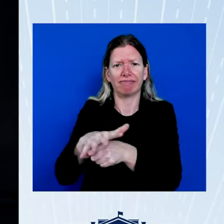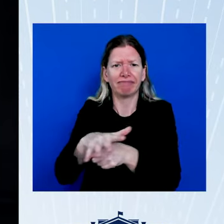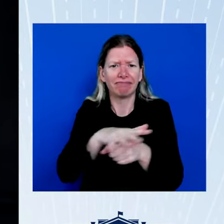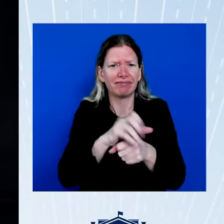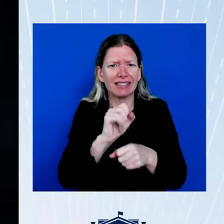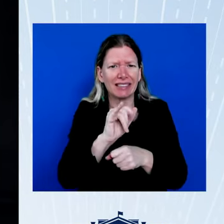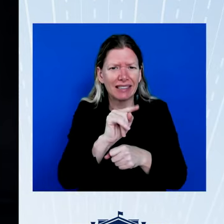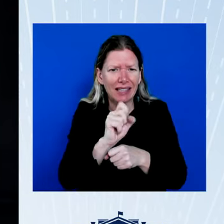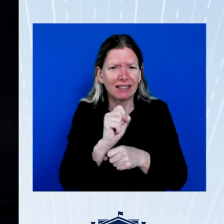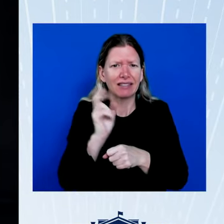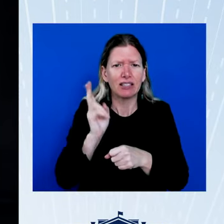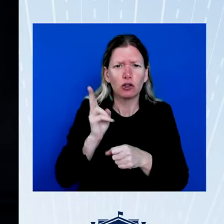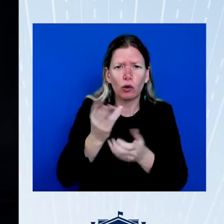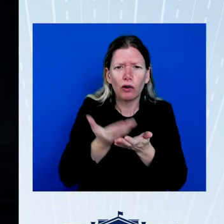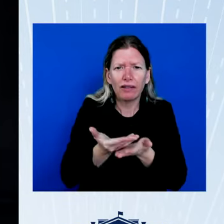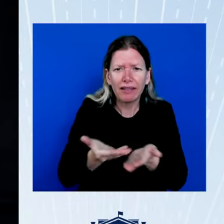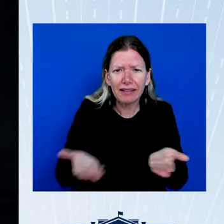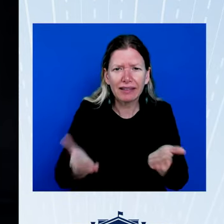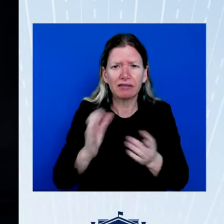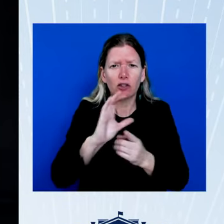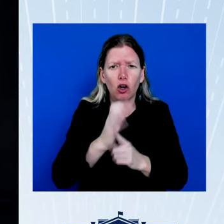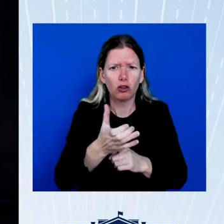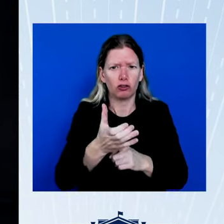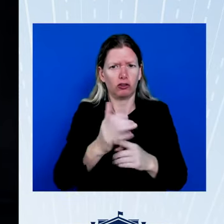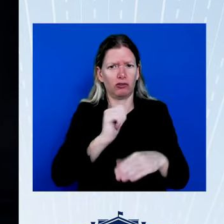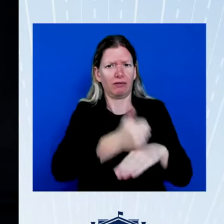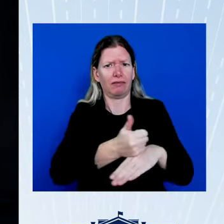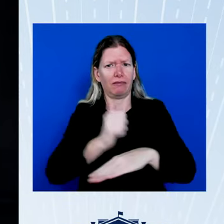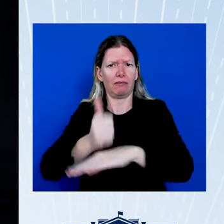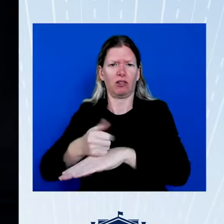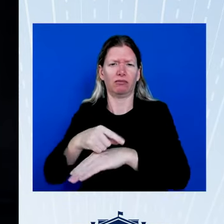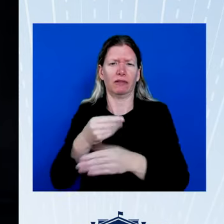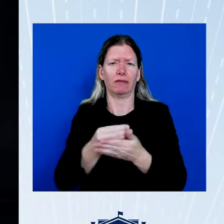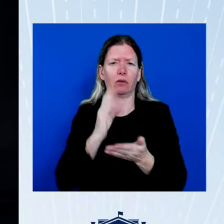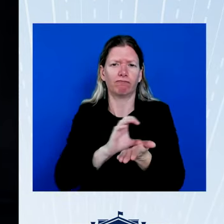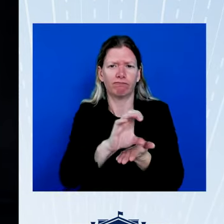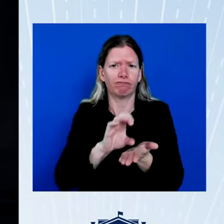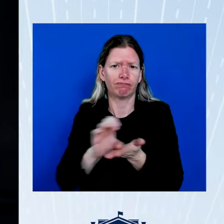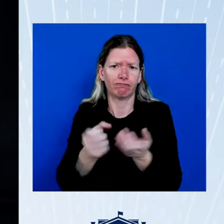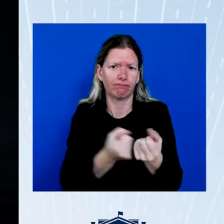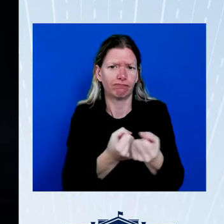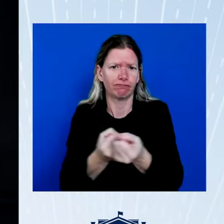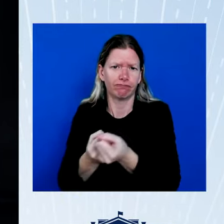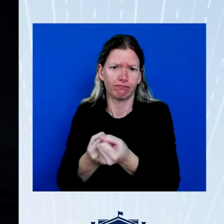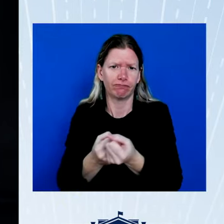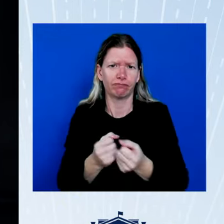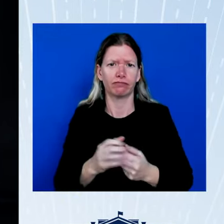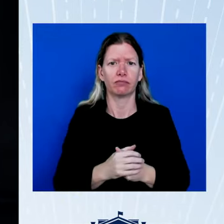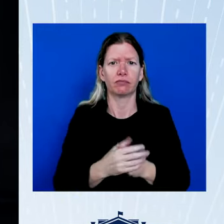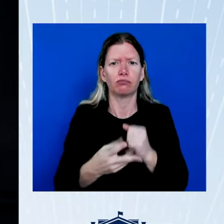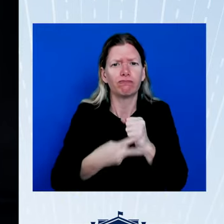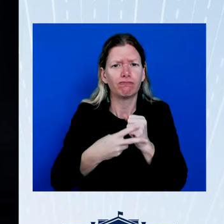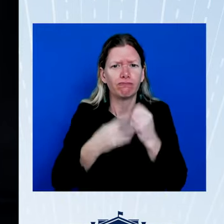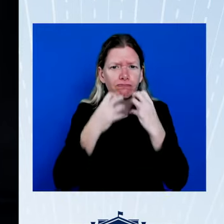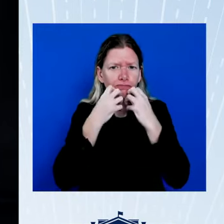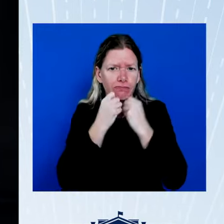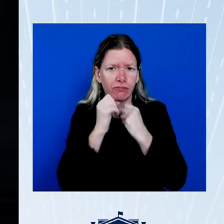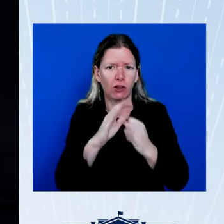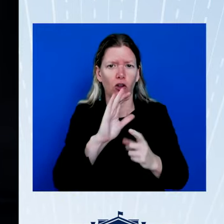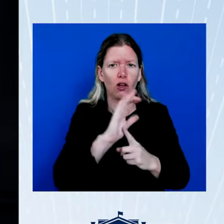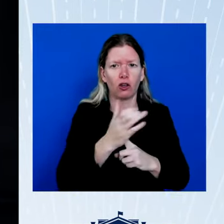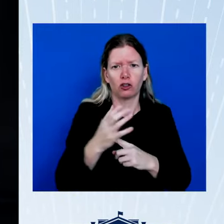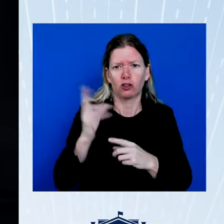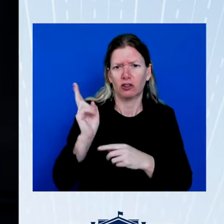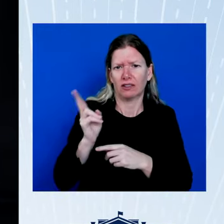aimed at documenting and preserving the cultural heritage of affected communities and build capacity through cultural heritage